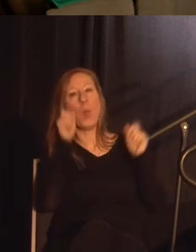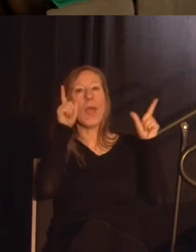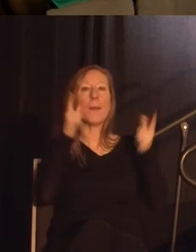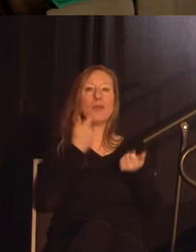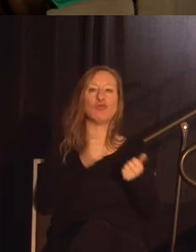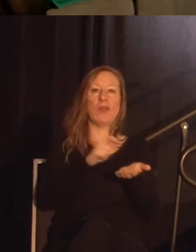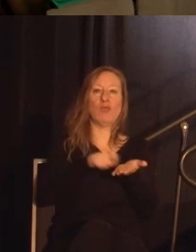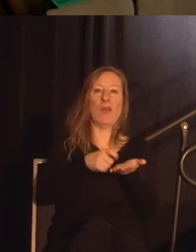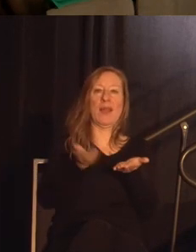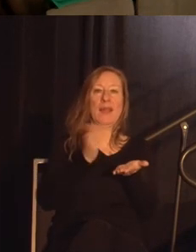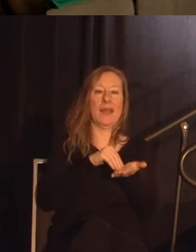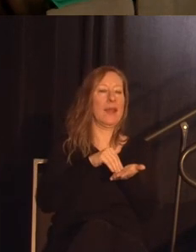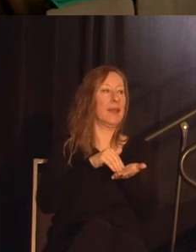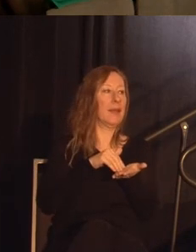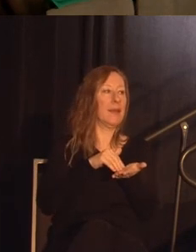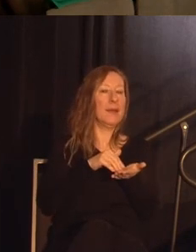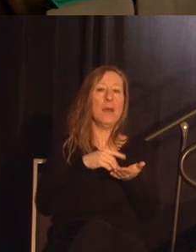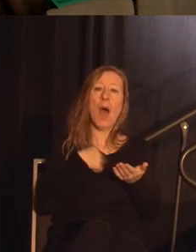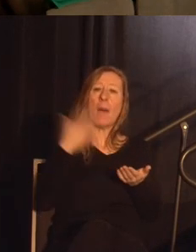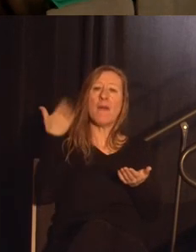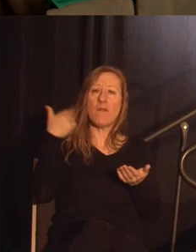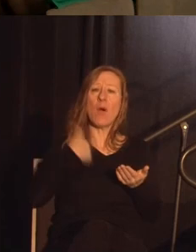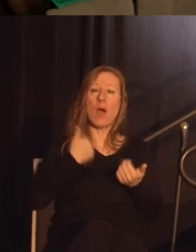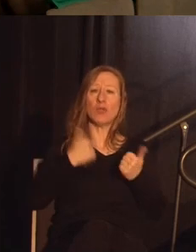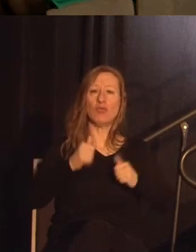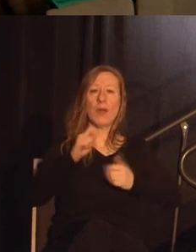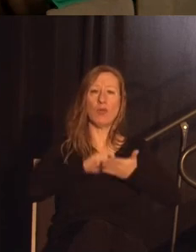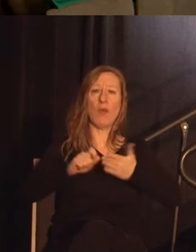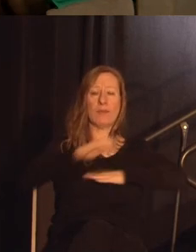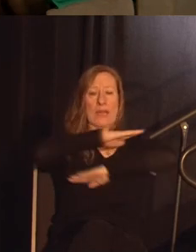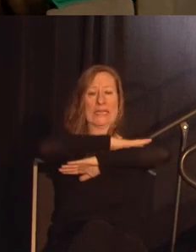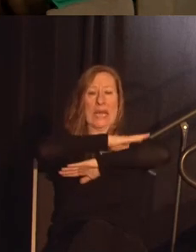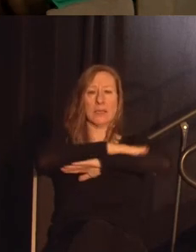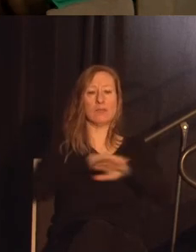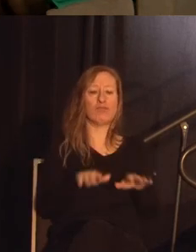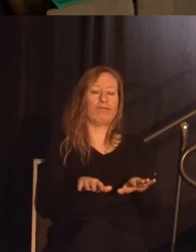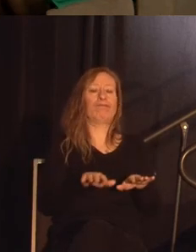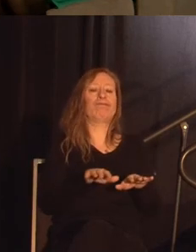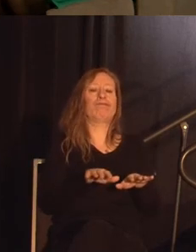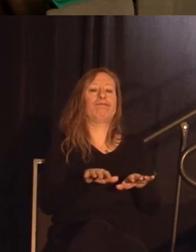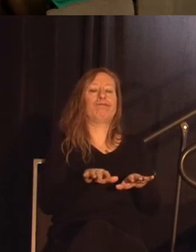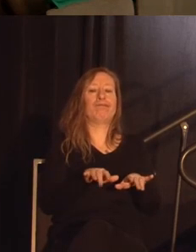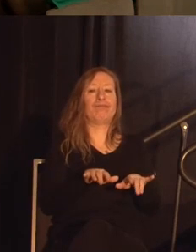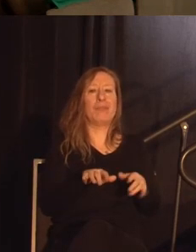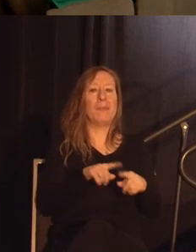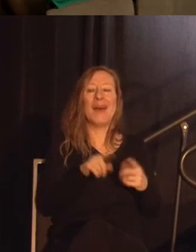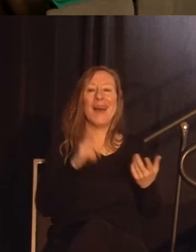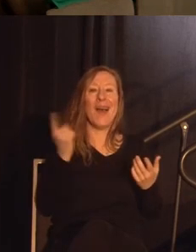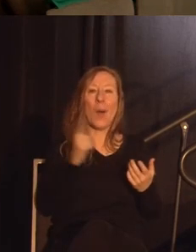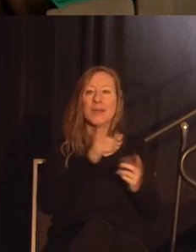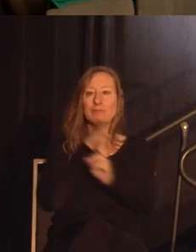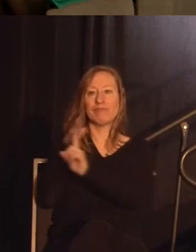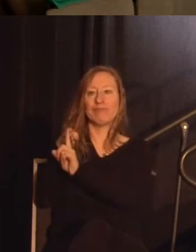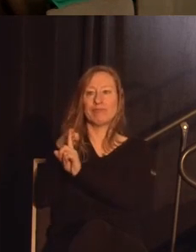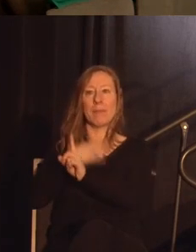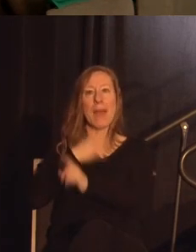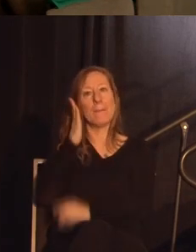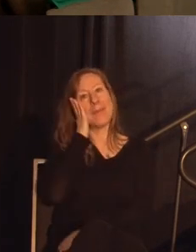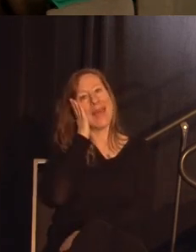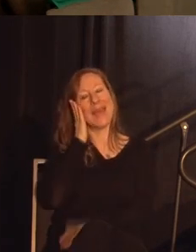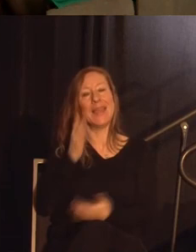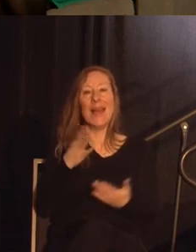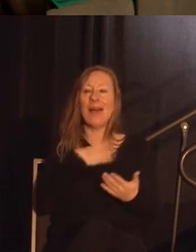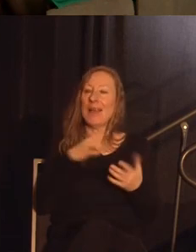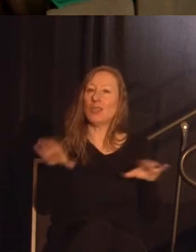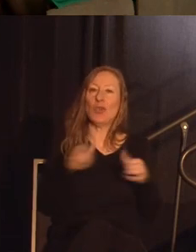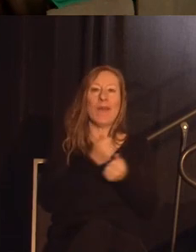tried to write at a desk or some sort of situation like that, and I just end up going back into bed because I like to do